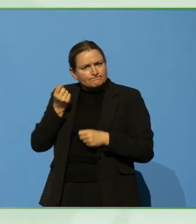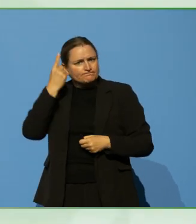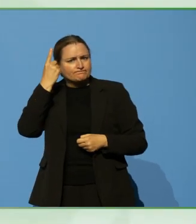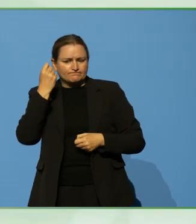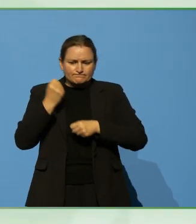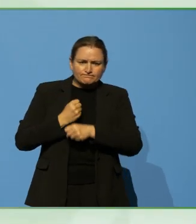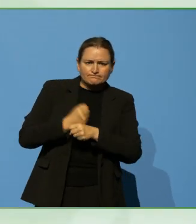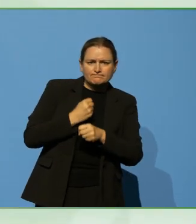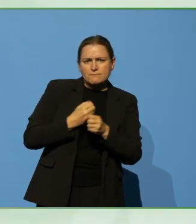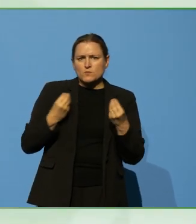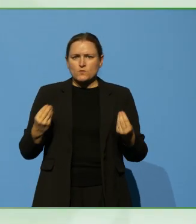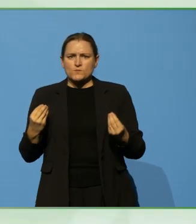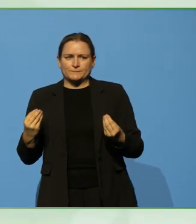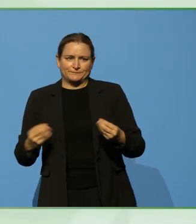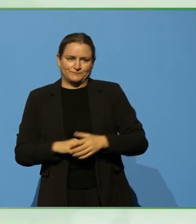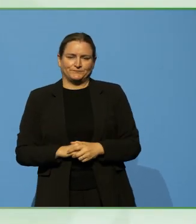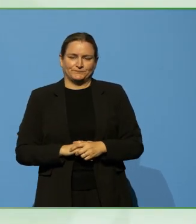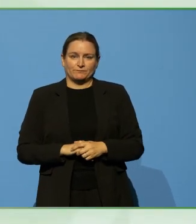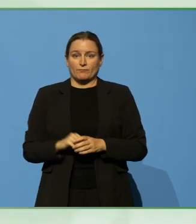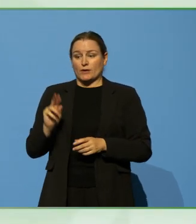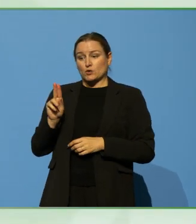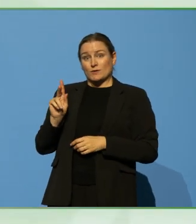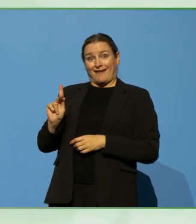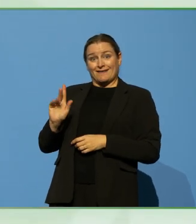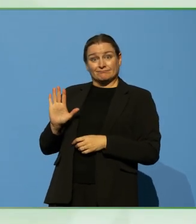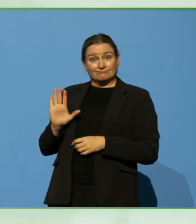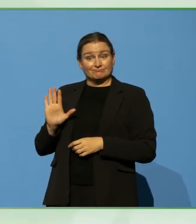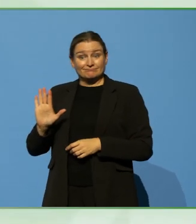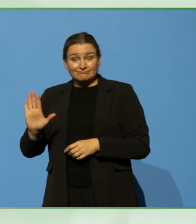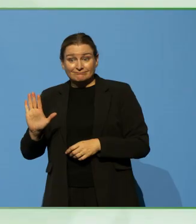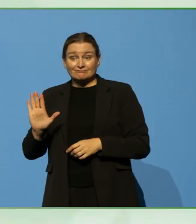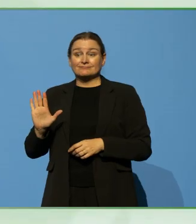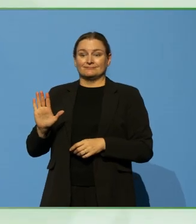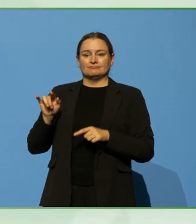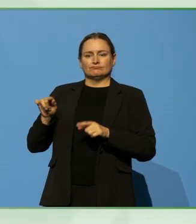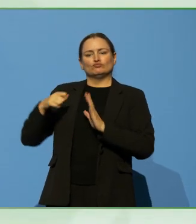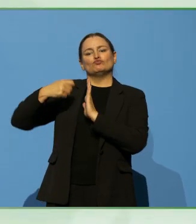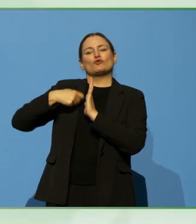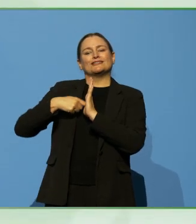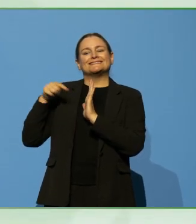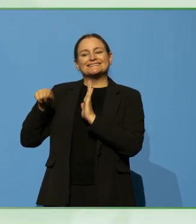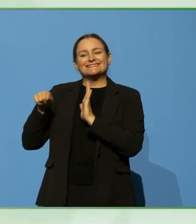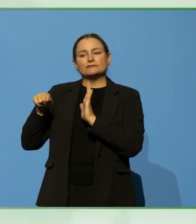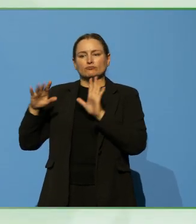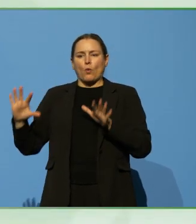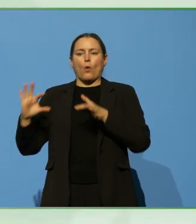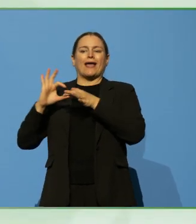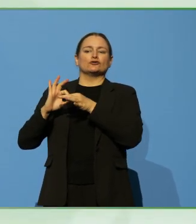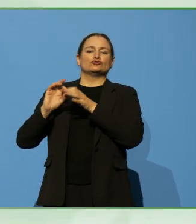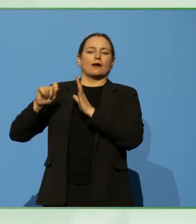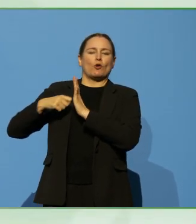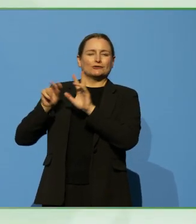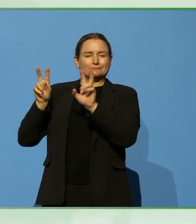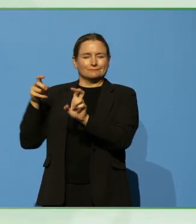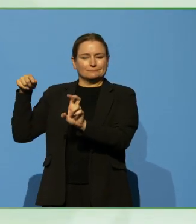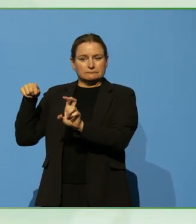room today. In the UK, a new cross-sector alliance, the Connection Project, are starting to think about how do our essential